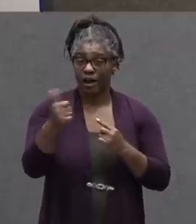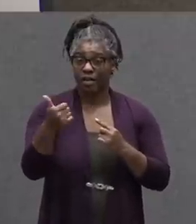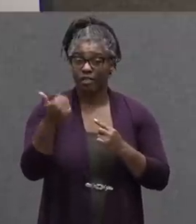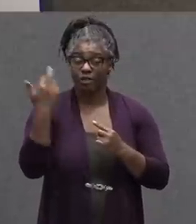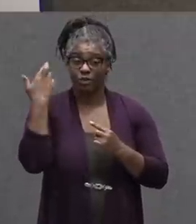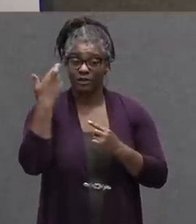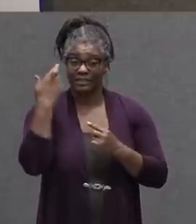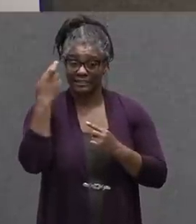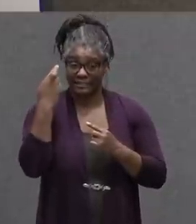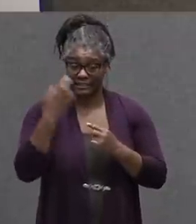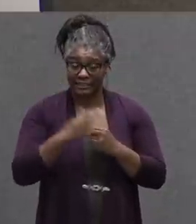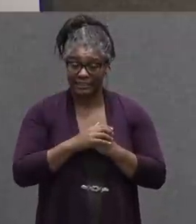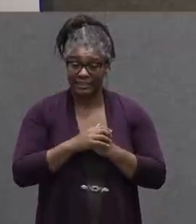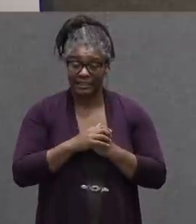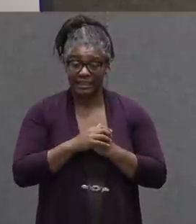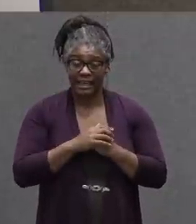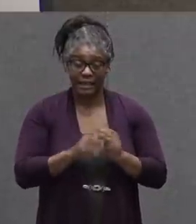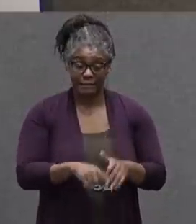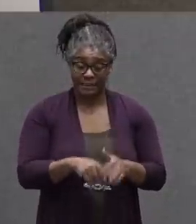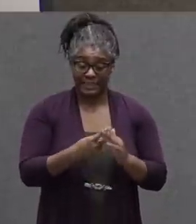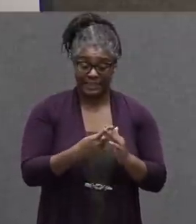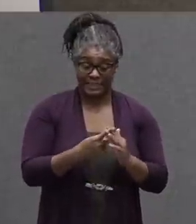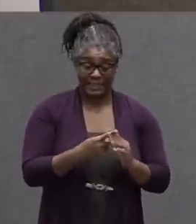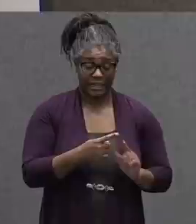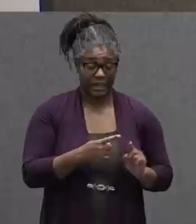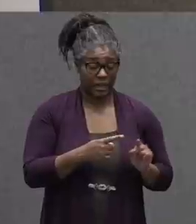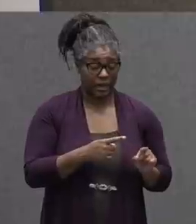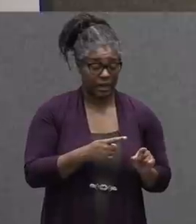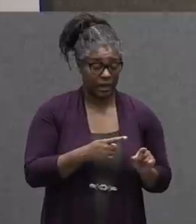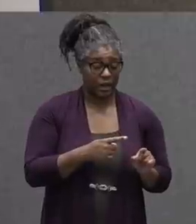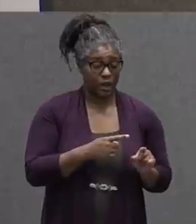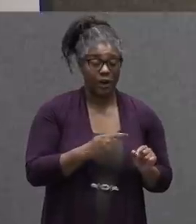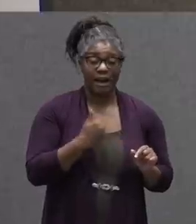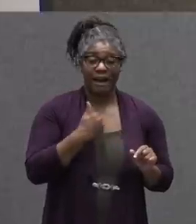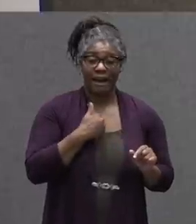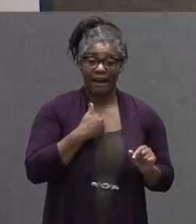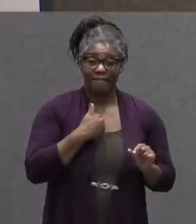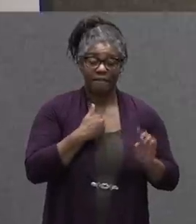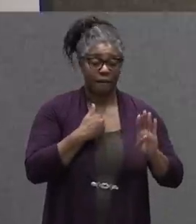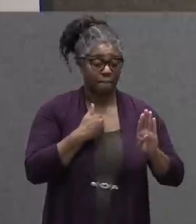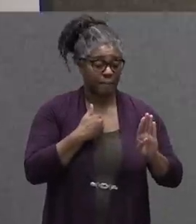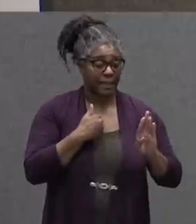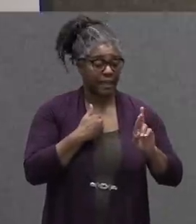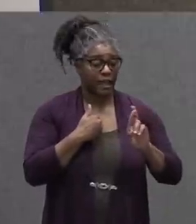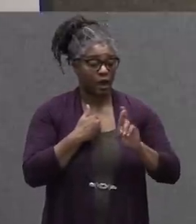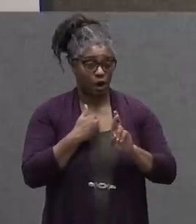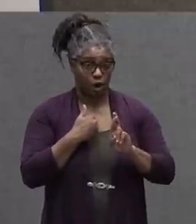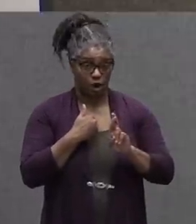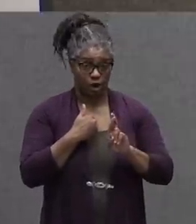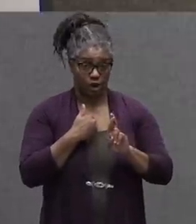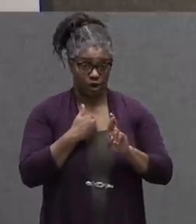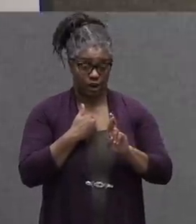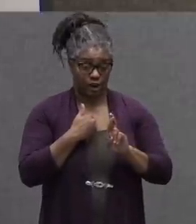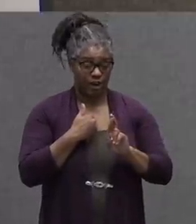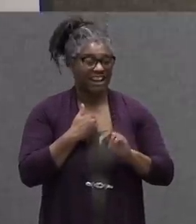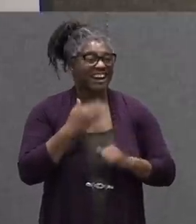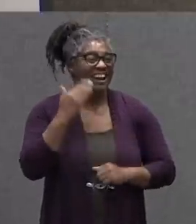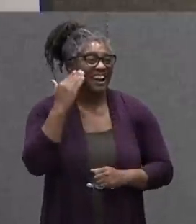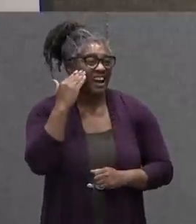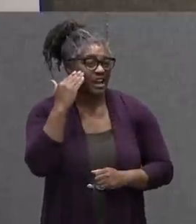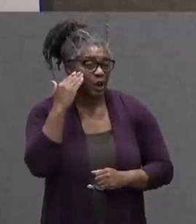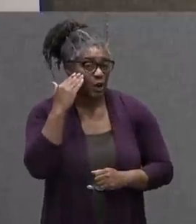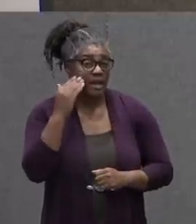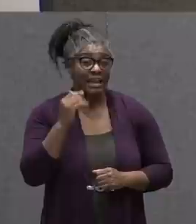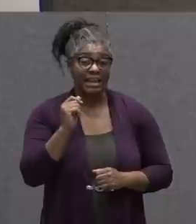I see two consonants, B, R. I know that when two consonants are side by